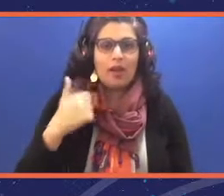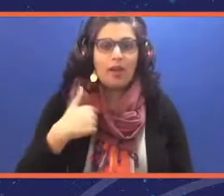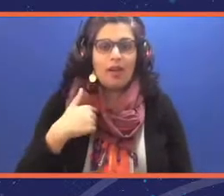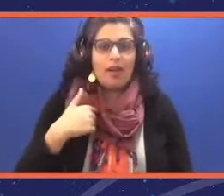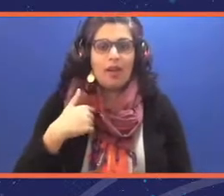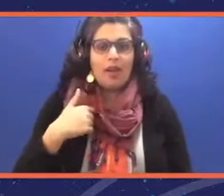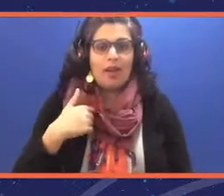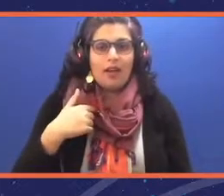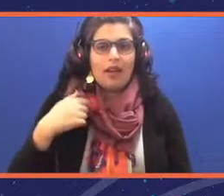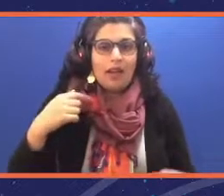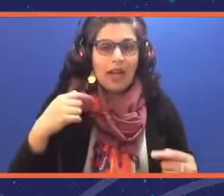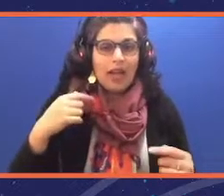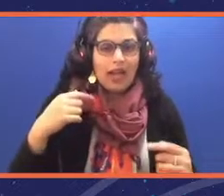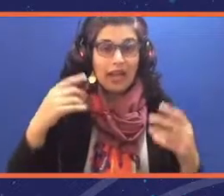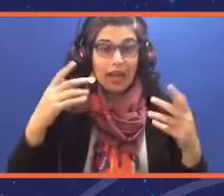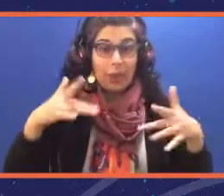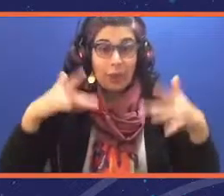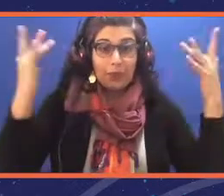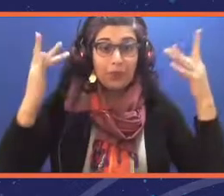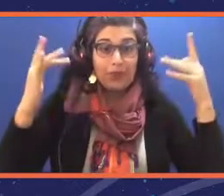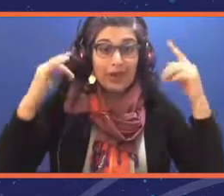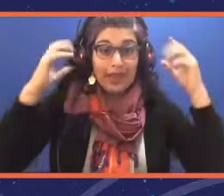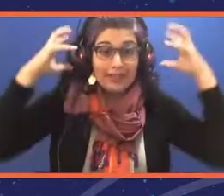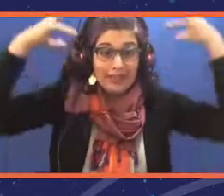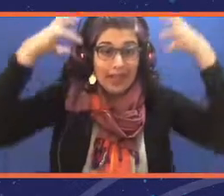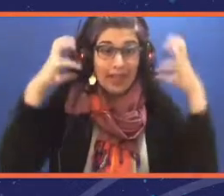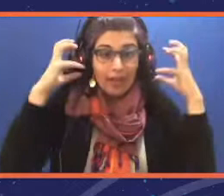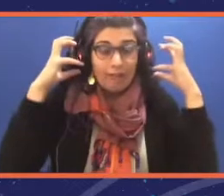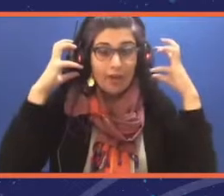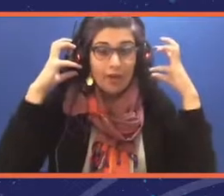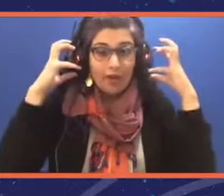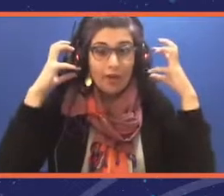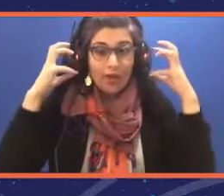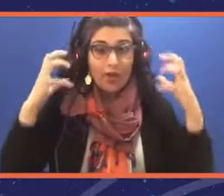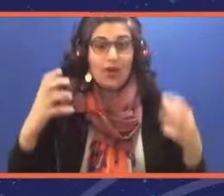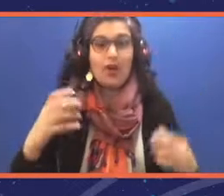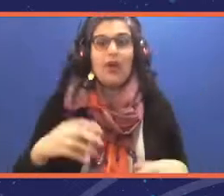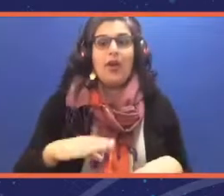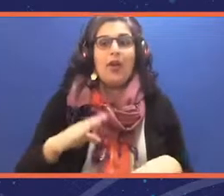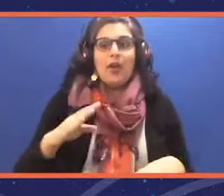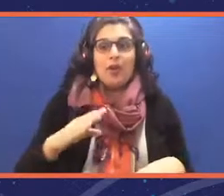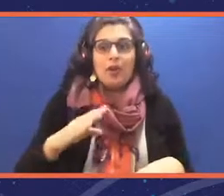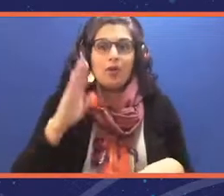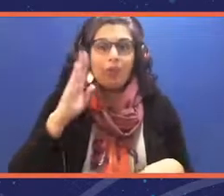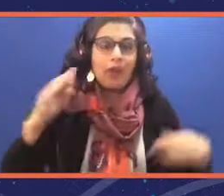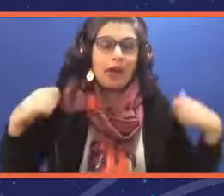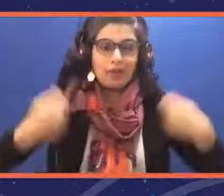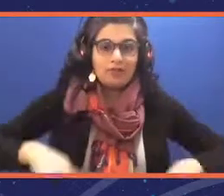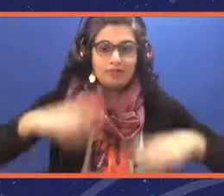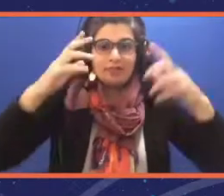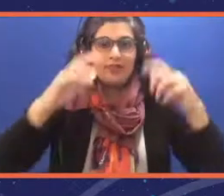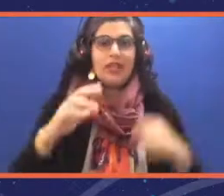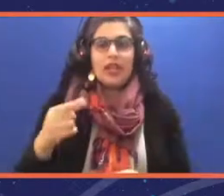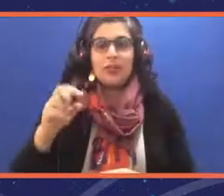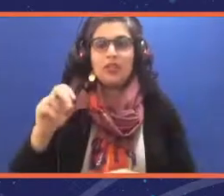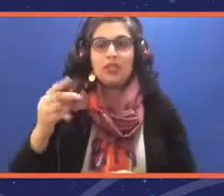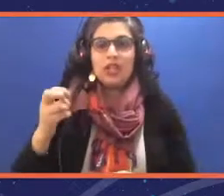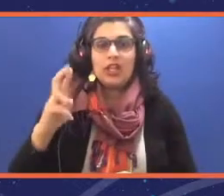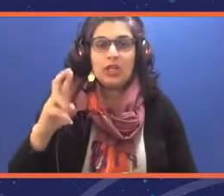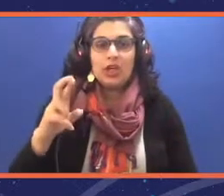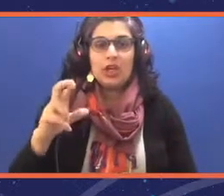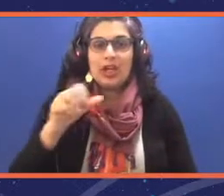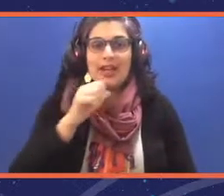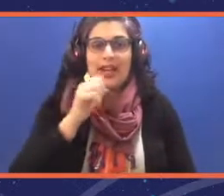neon headphones. I got some bright neon text on a brown t-shirt. I'm gender non-conforming, half length hair,